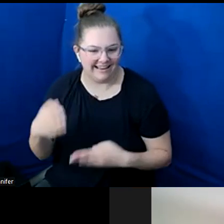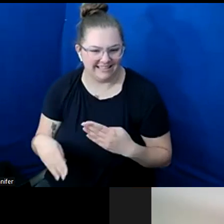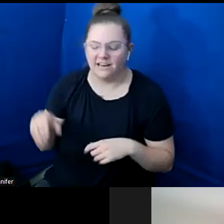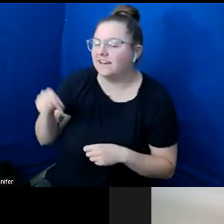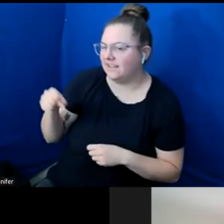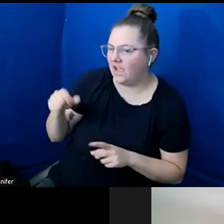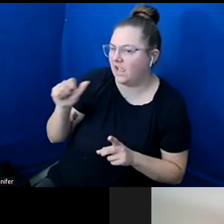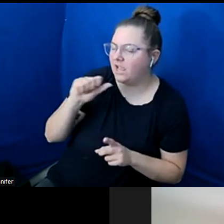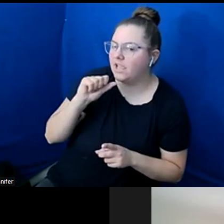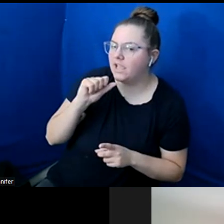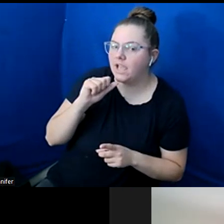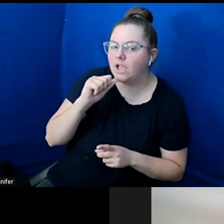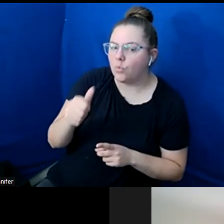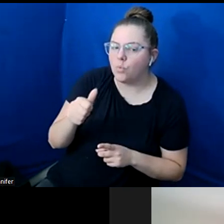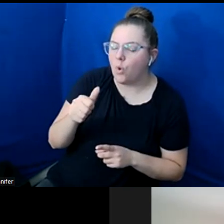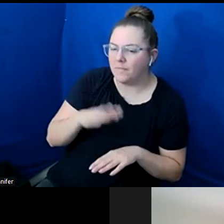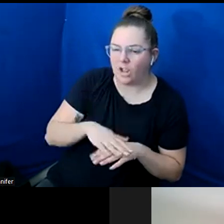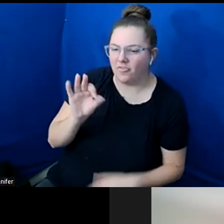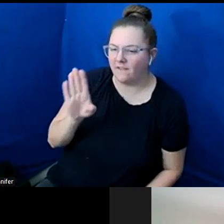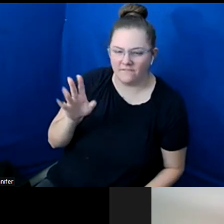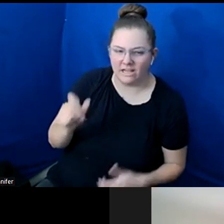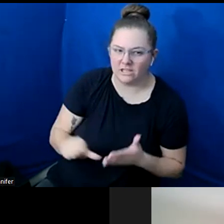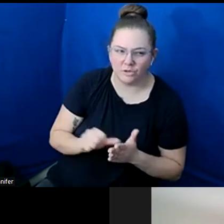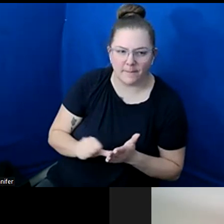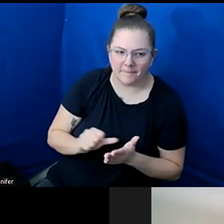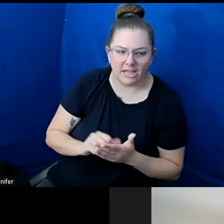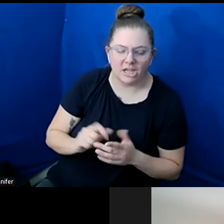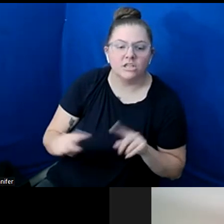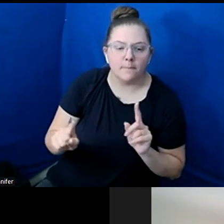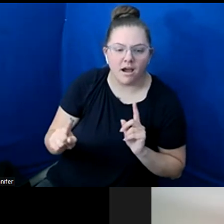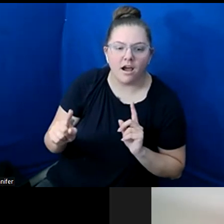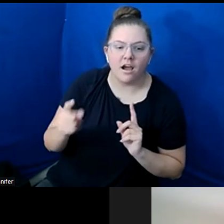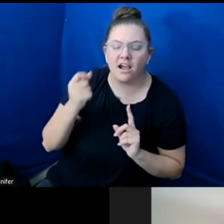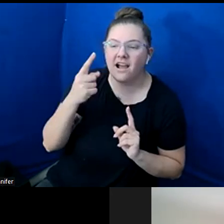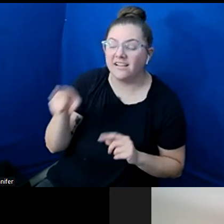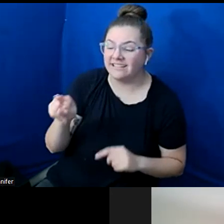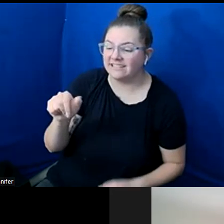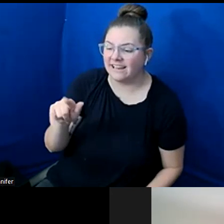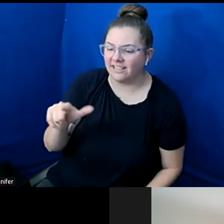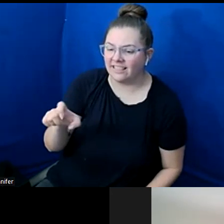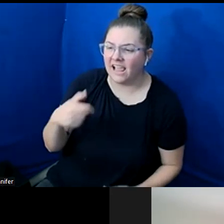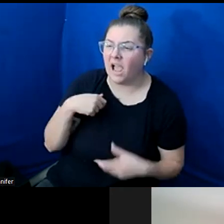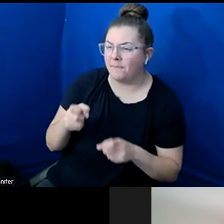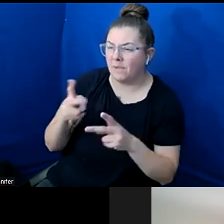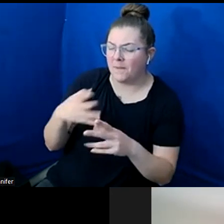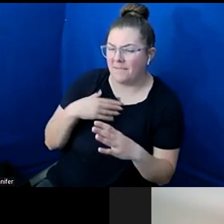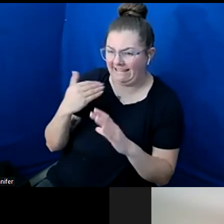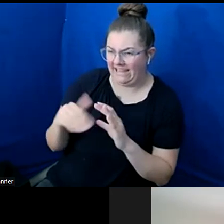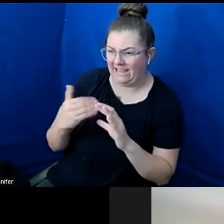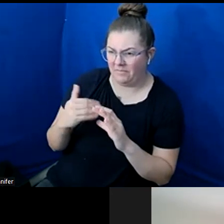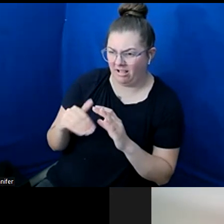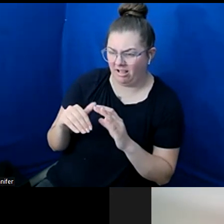won't have it. We won't have it on our Facebook page. But you can, Natalie, I'm putting my email here. So